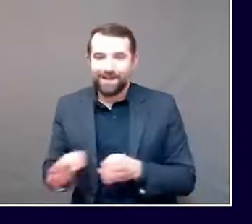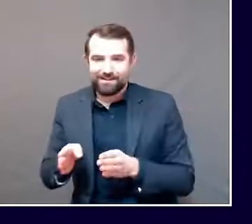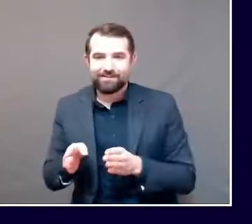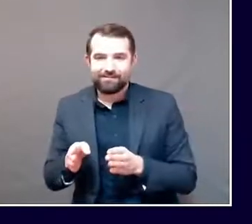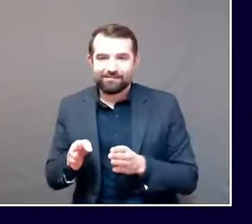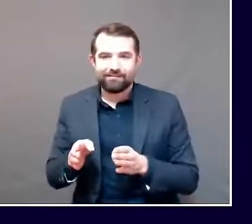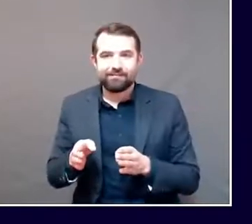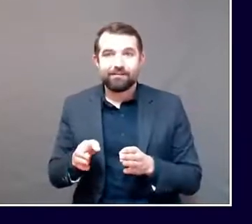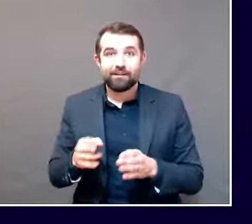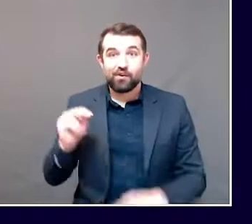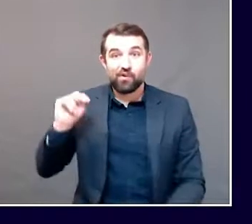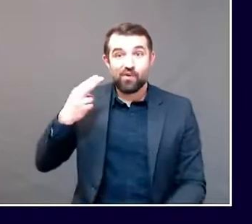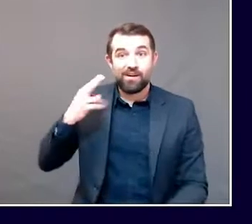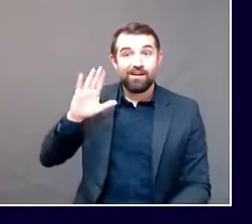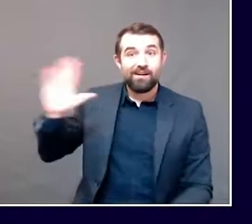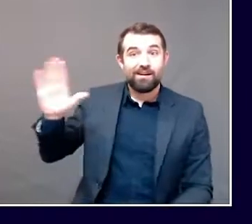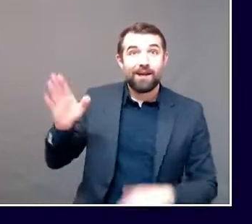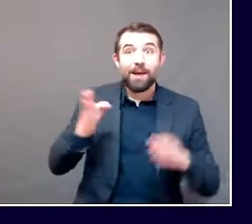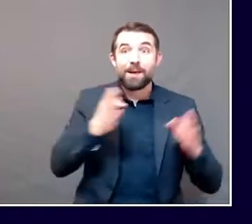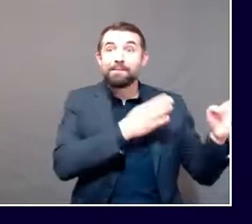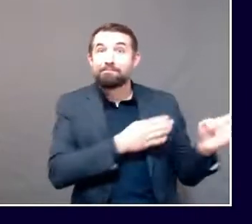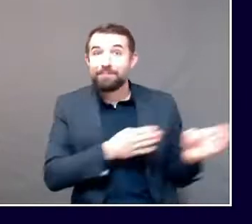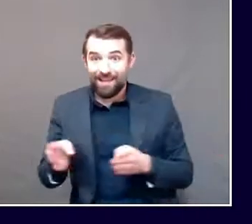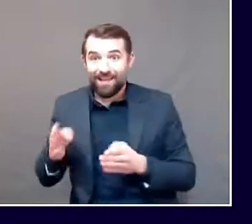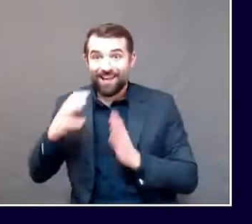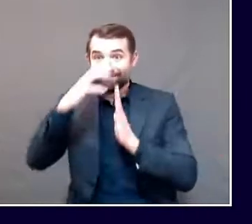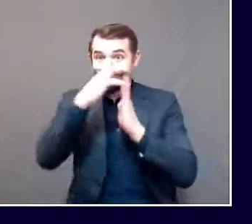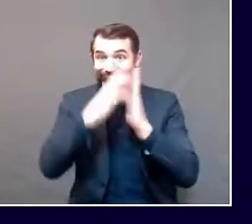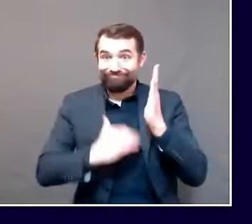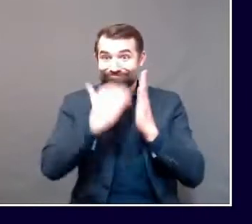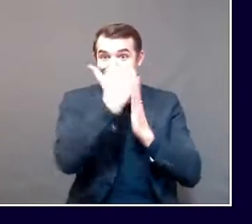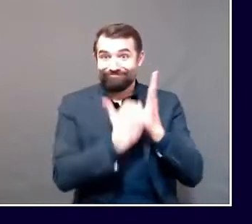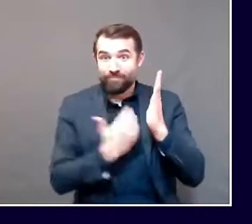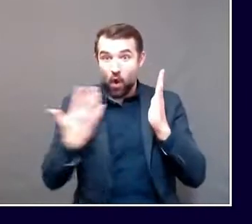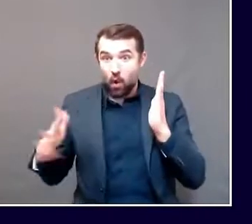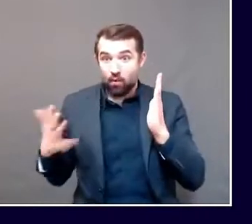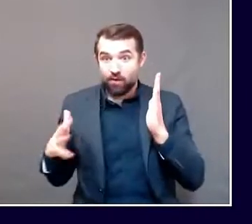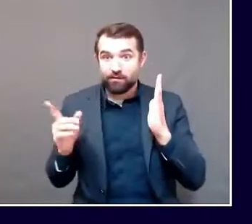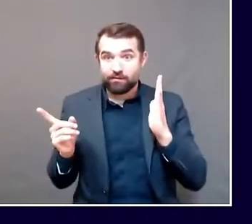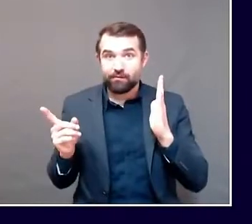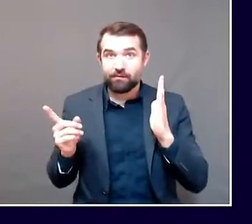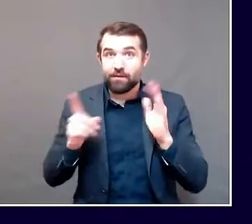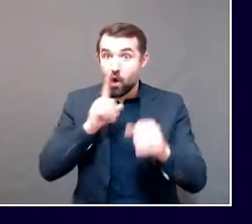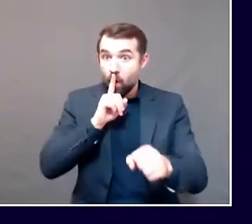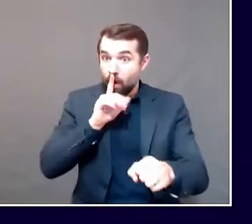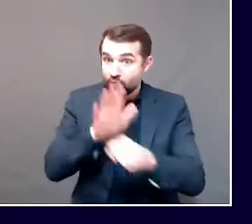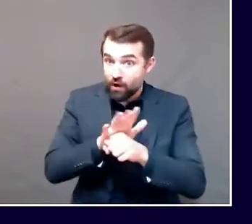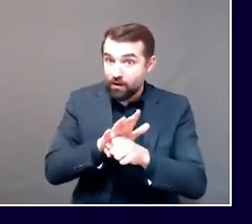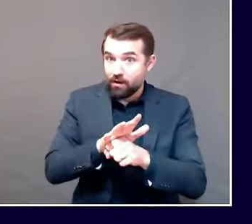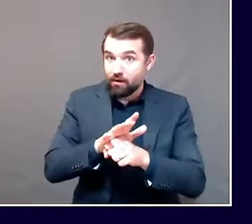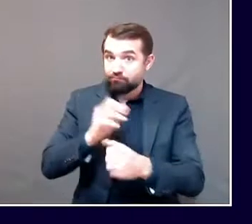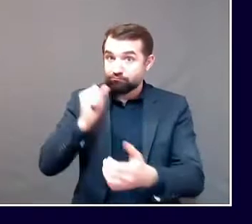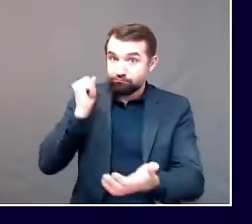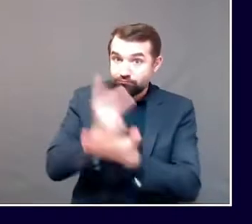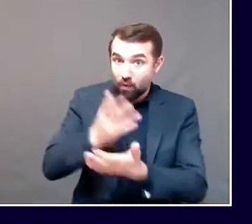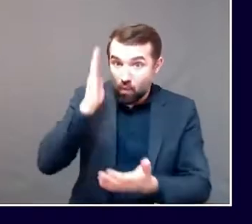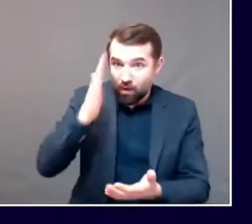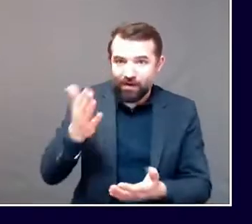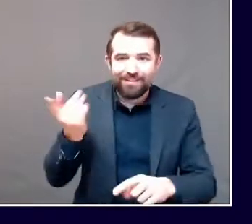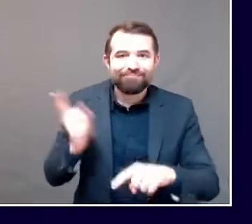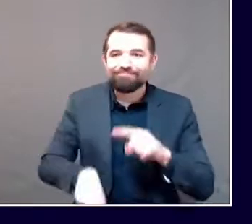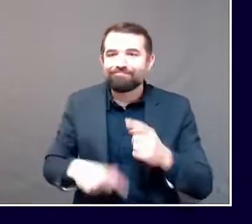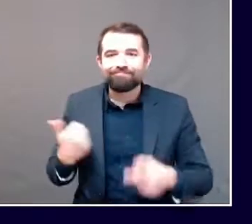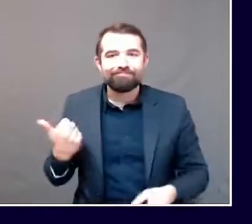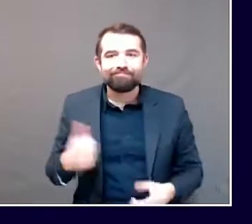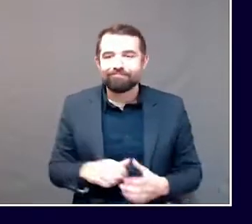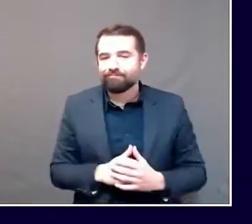them. That's not the way I do business. It's not the way I've done business at any point throughout this pandemic. When we put plans on a